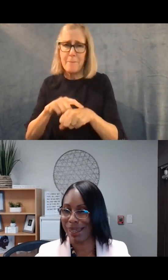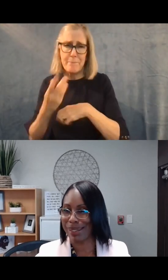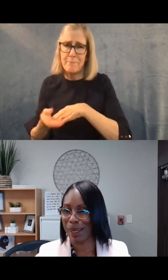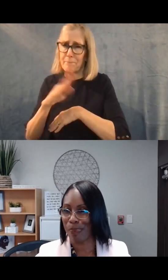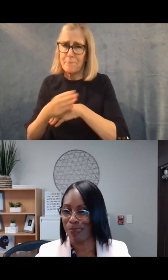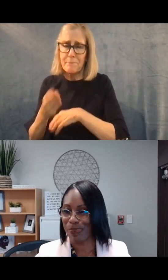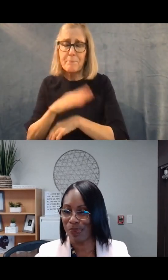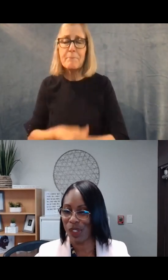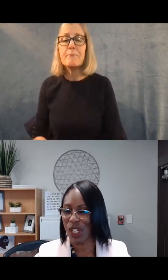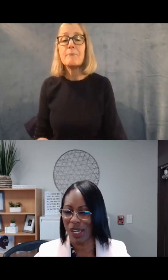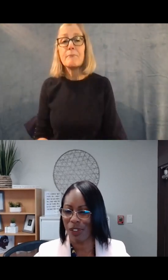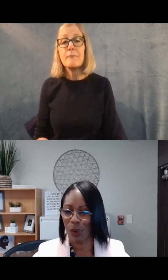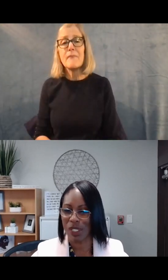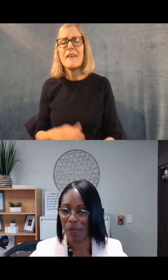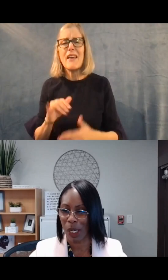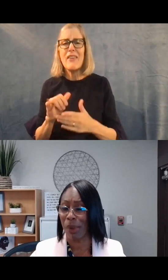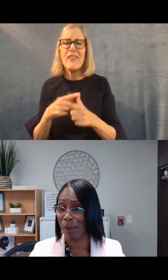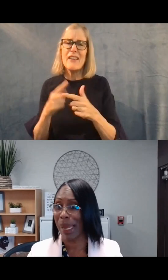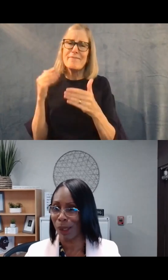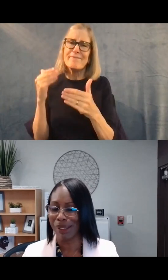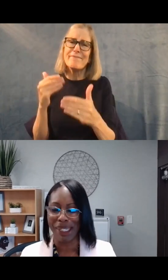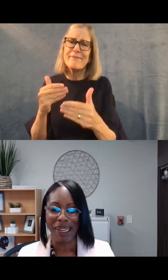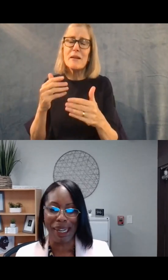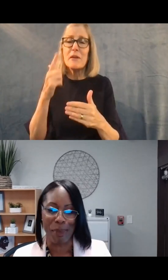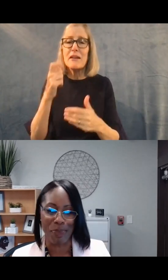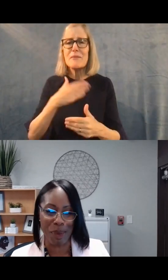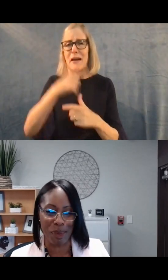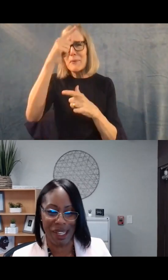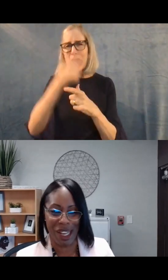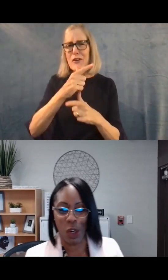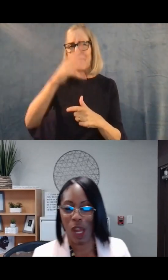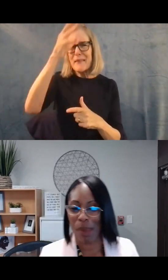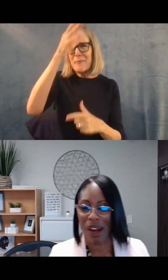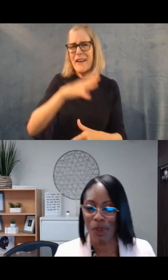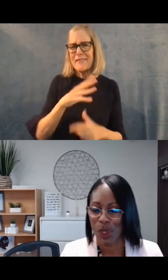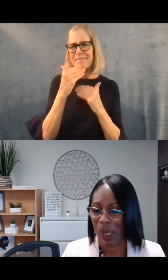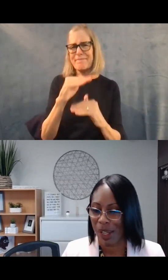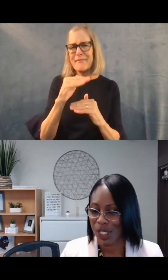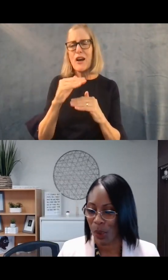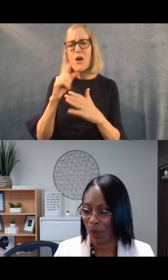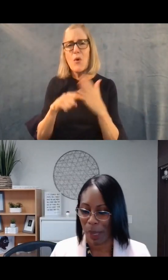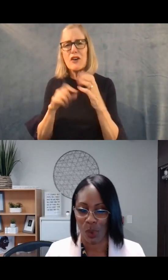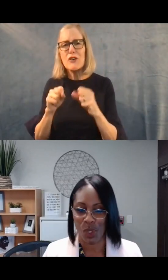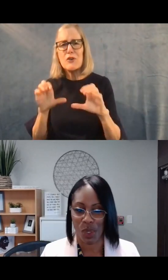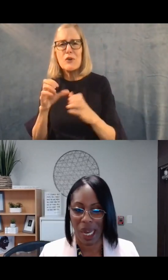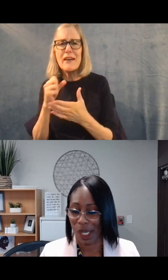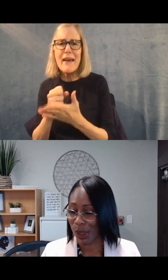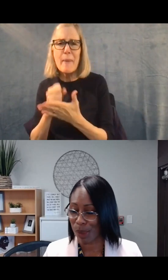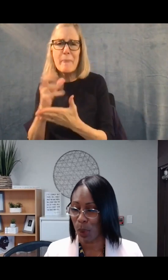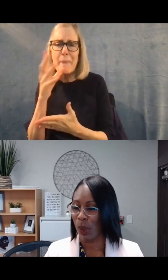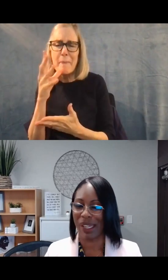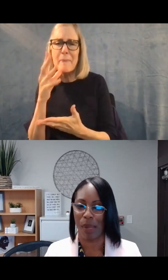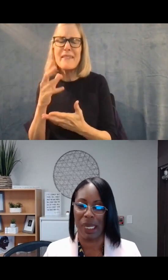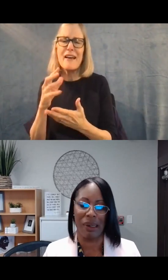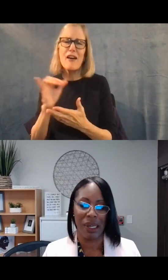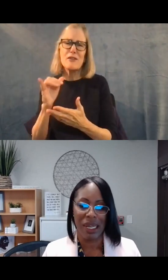things that she needed for full-time care, being a male, and her not being comfortable as well. So we were able to hire